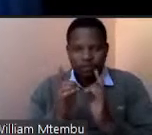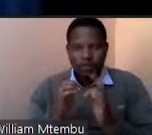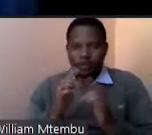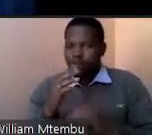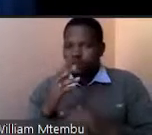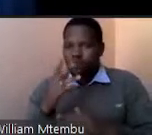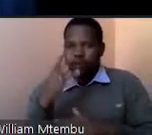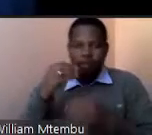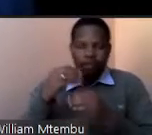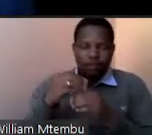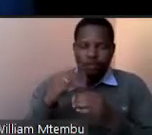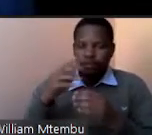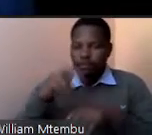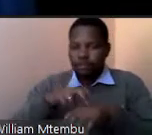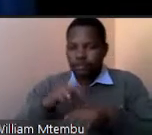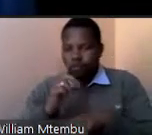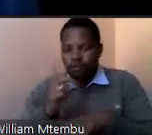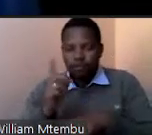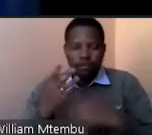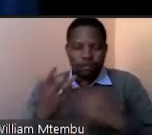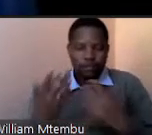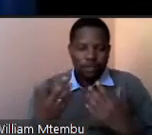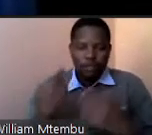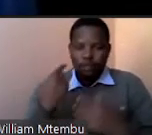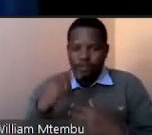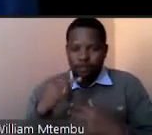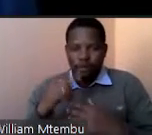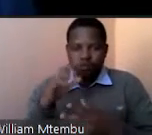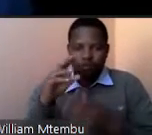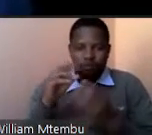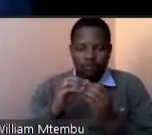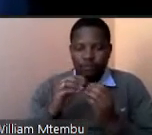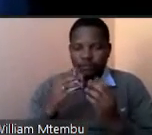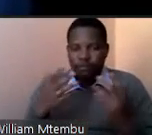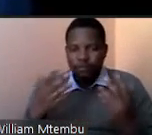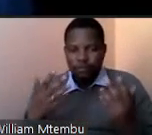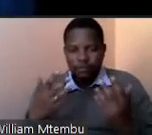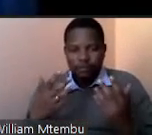recommendations are they putting forward for inclusion into the